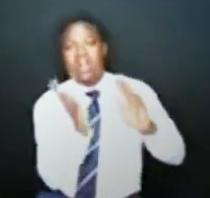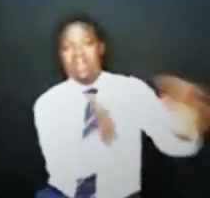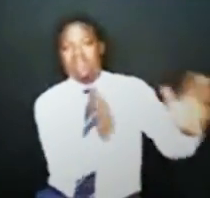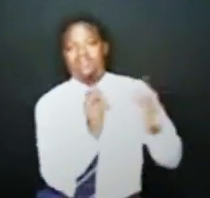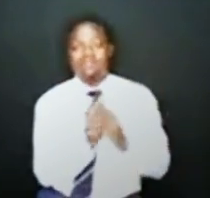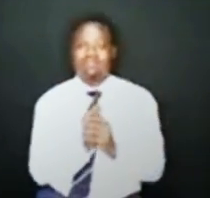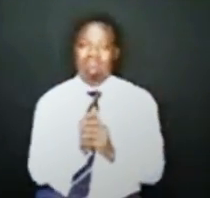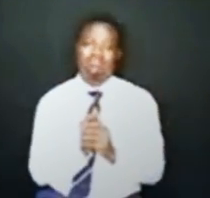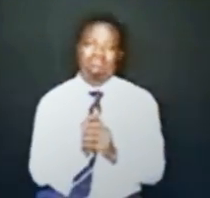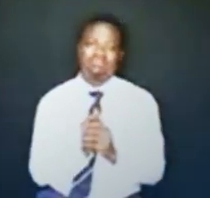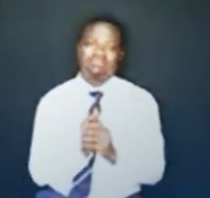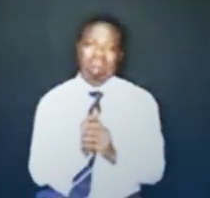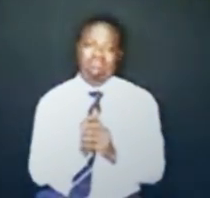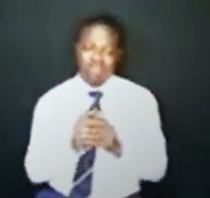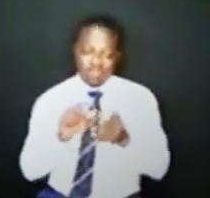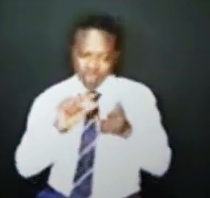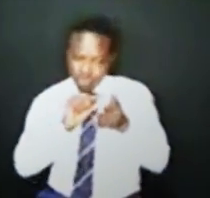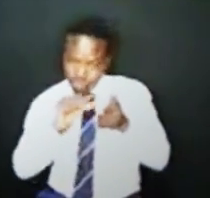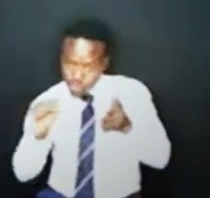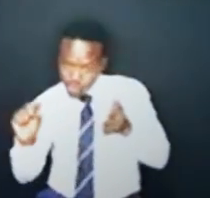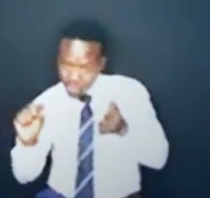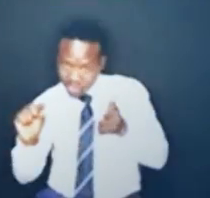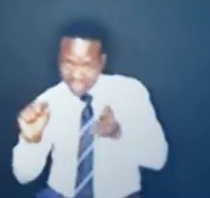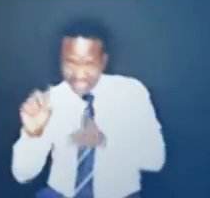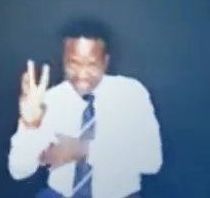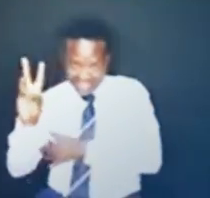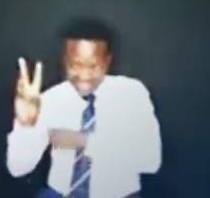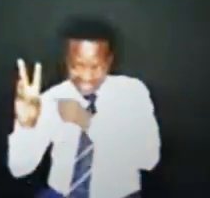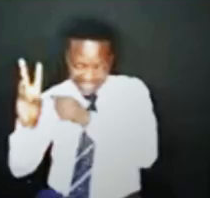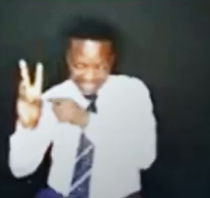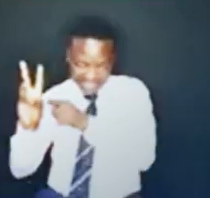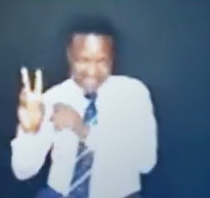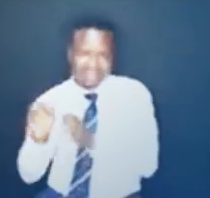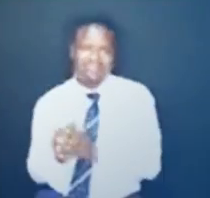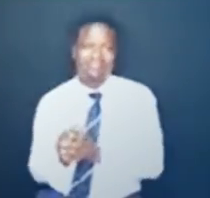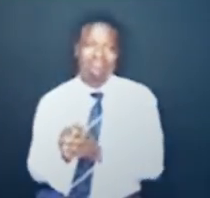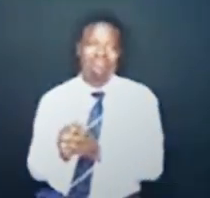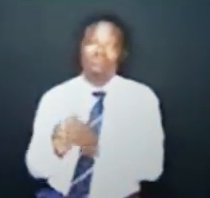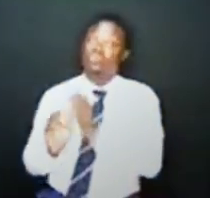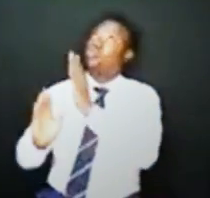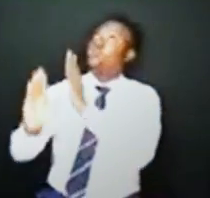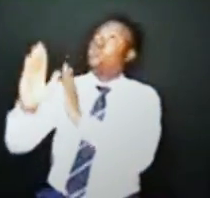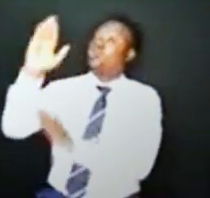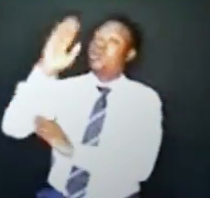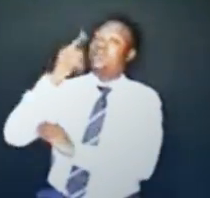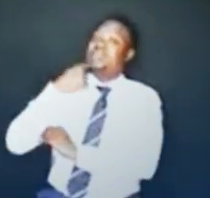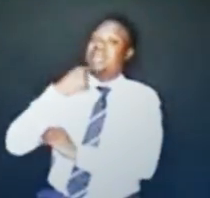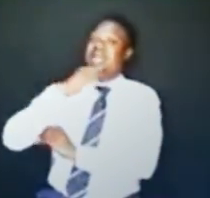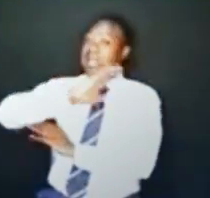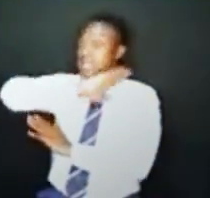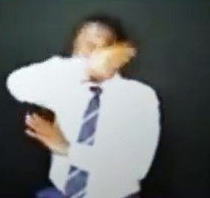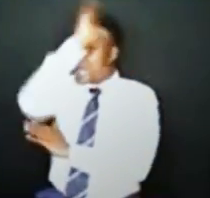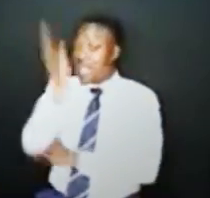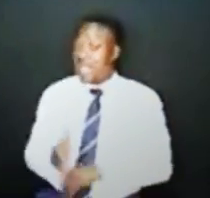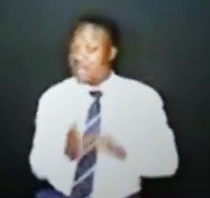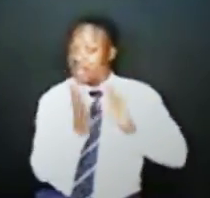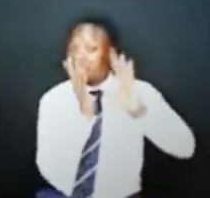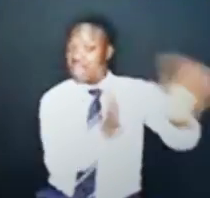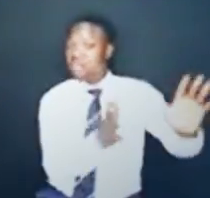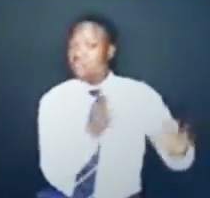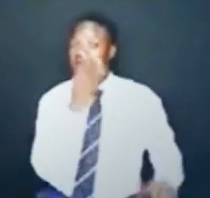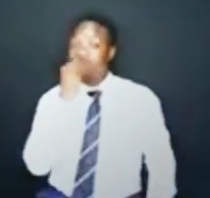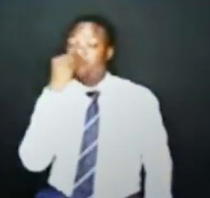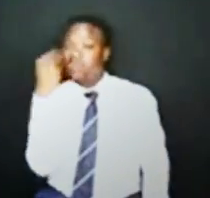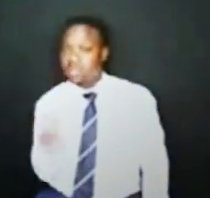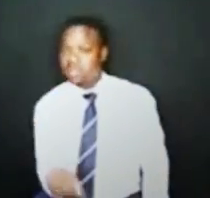you. And now verse 6, the big one. If God has said, never will I leave you nor forsake